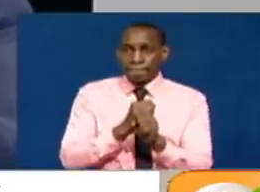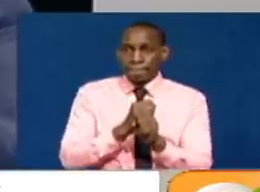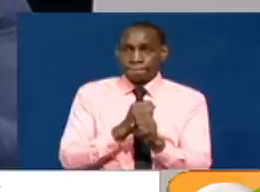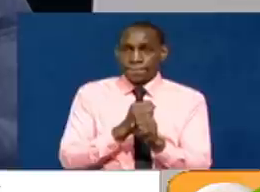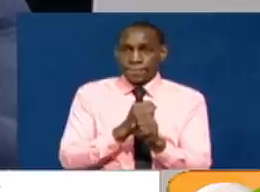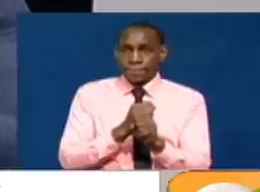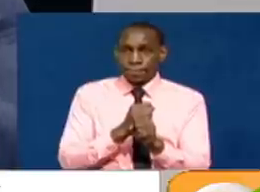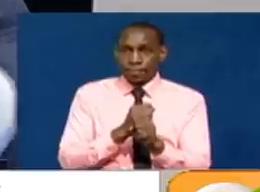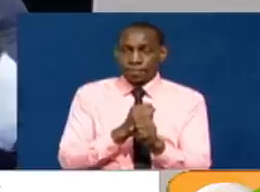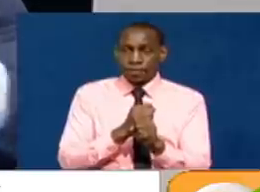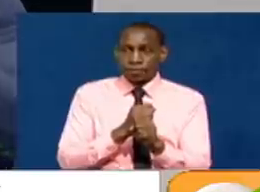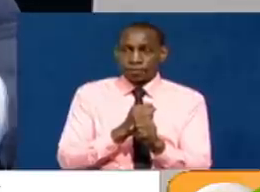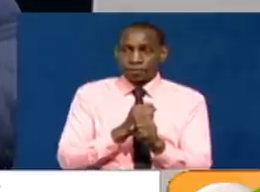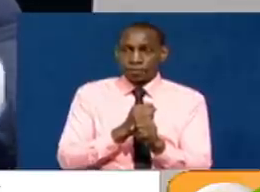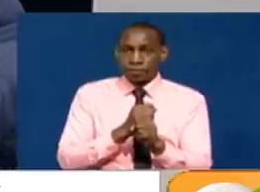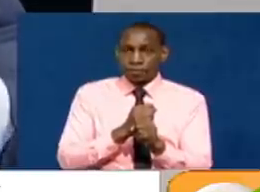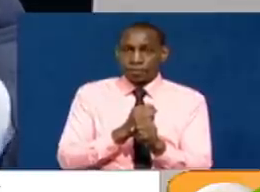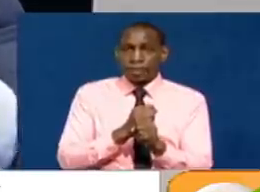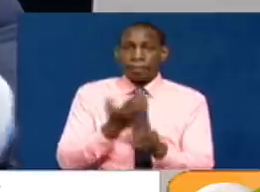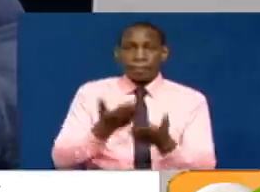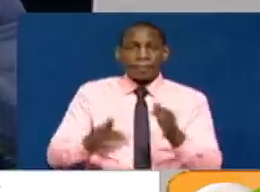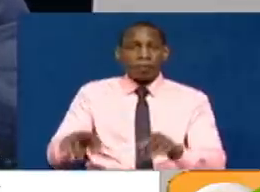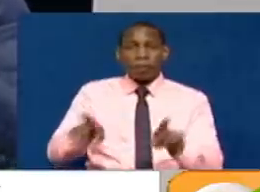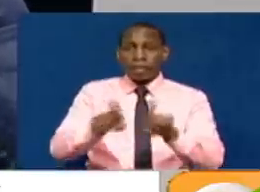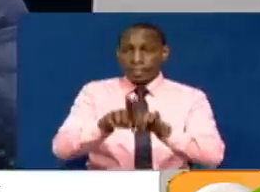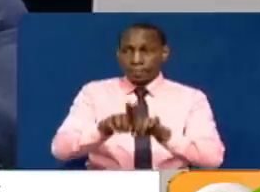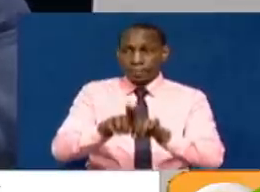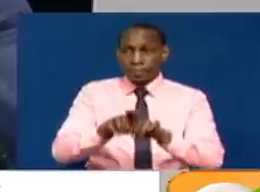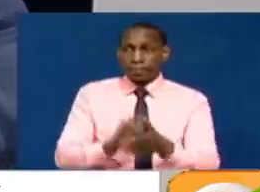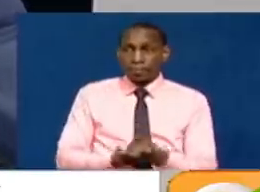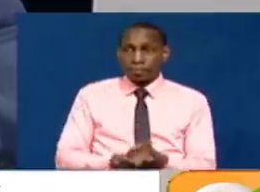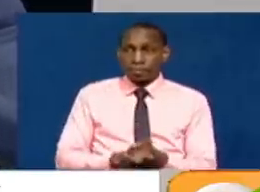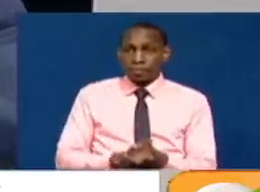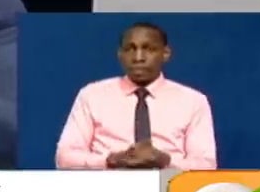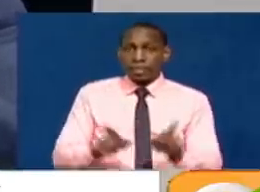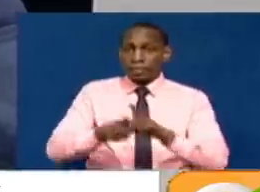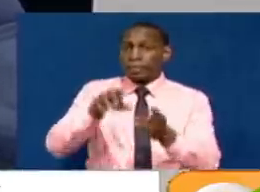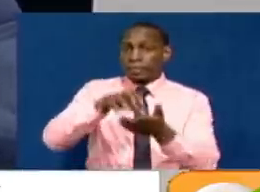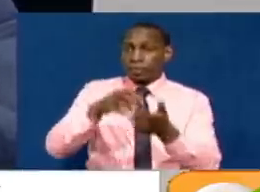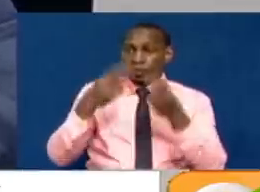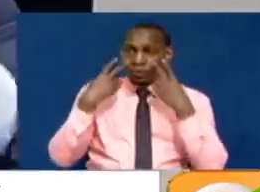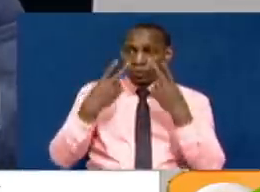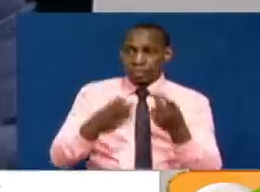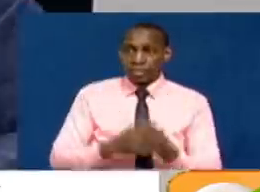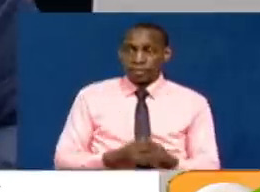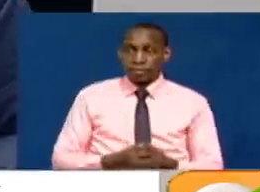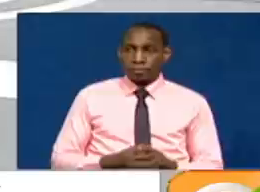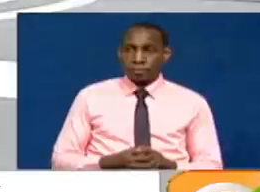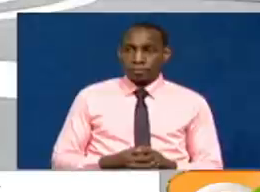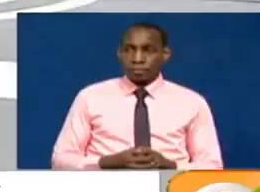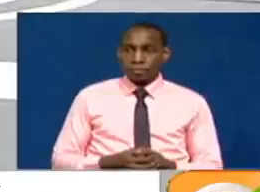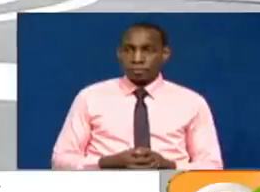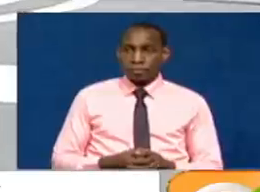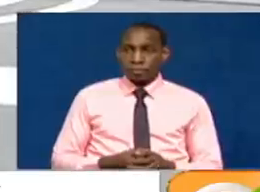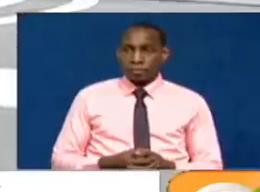will not be too far away to think that you can see similar kind of situations.